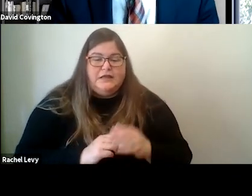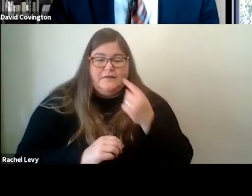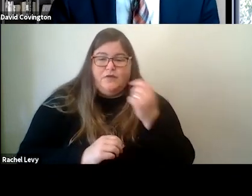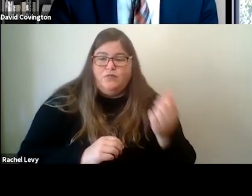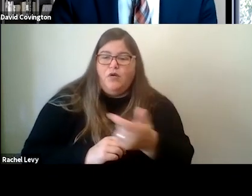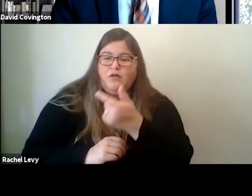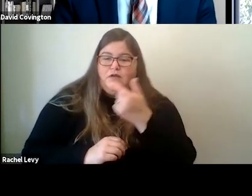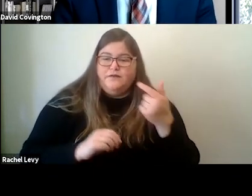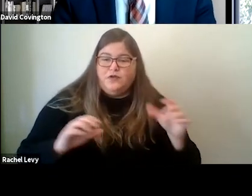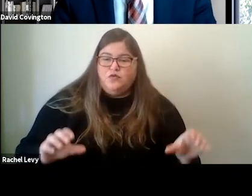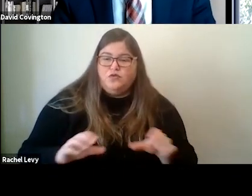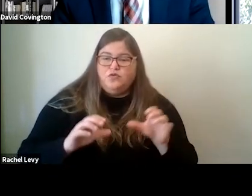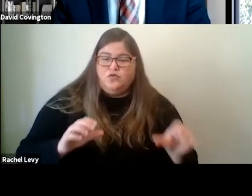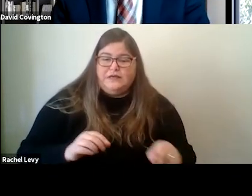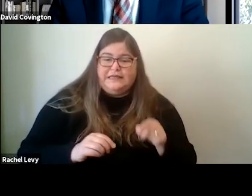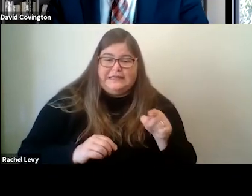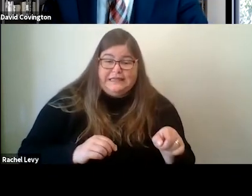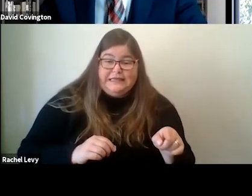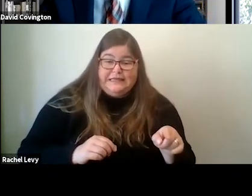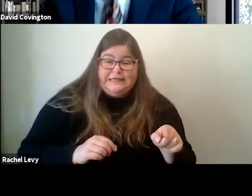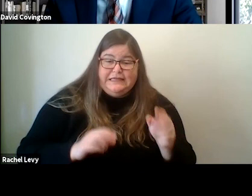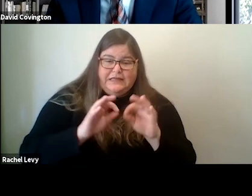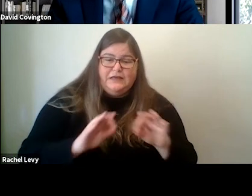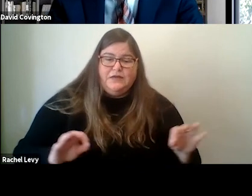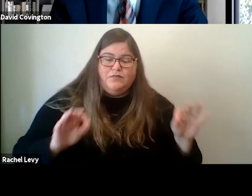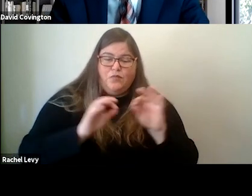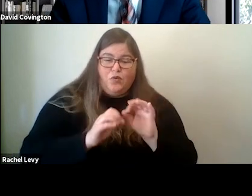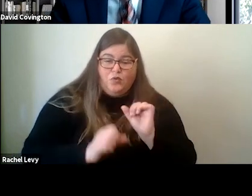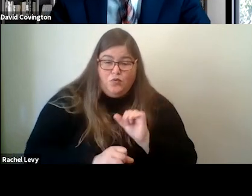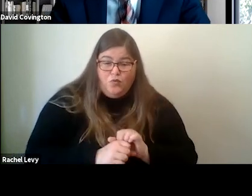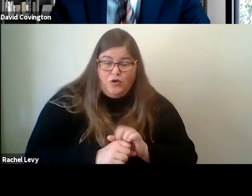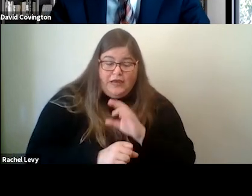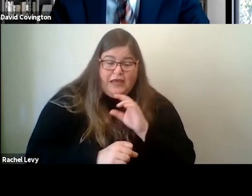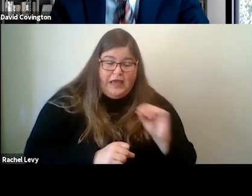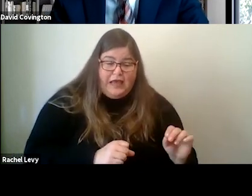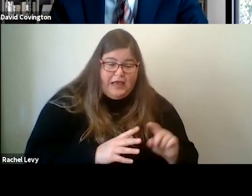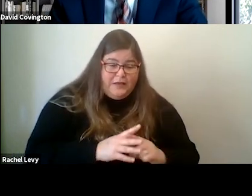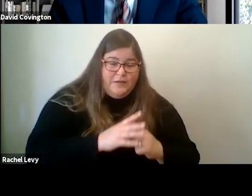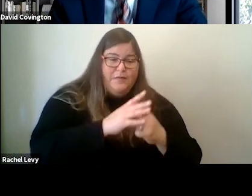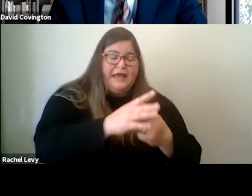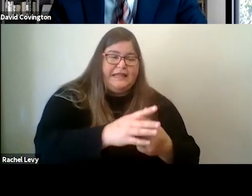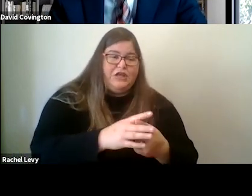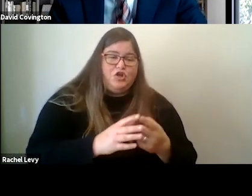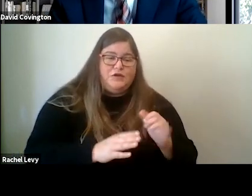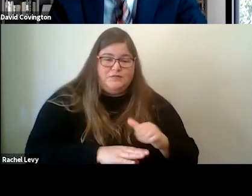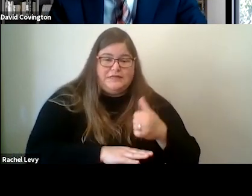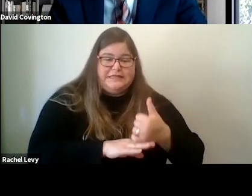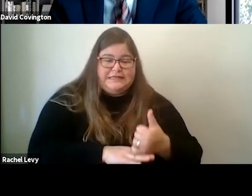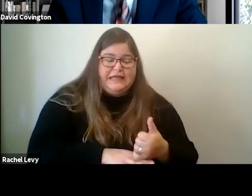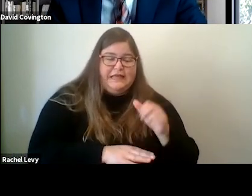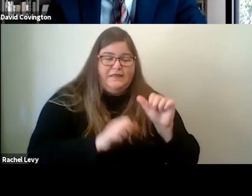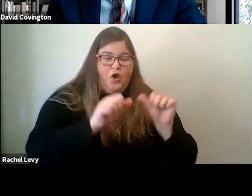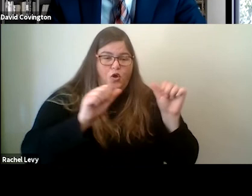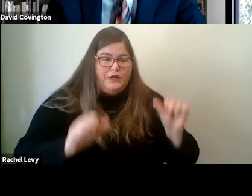who's doing this, or who have been doing this important work and are pioneers in setting the architecture